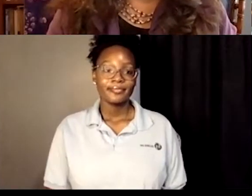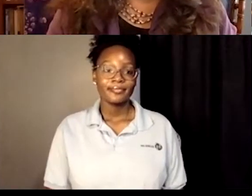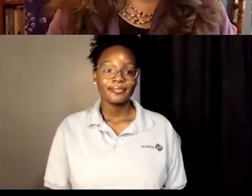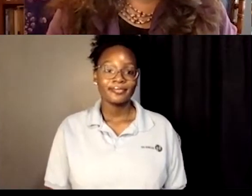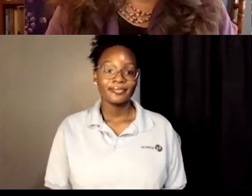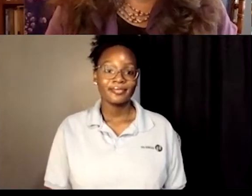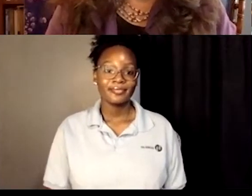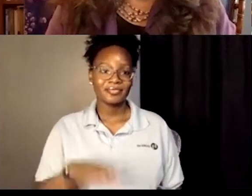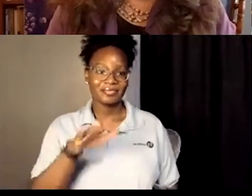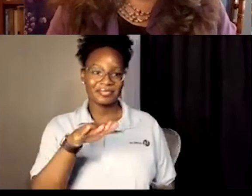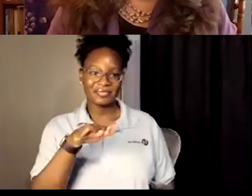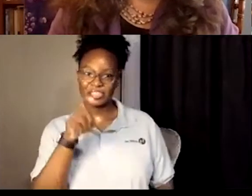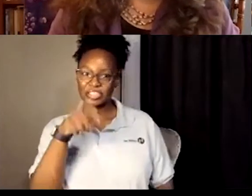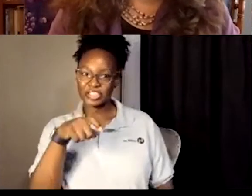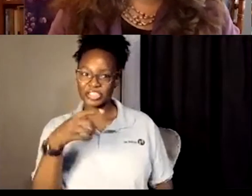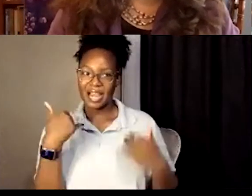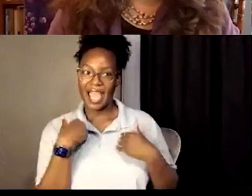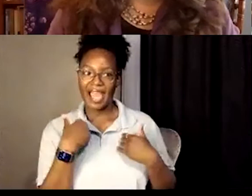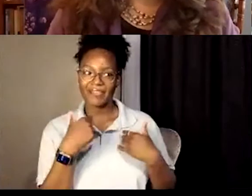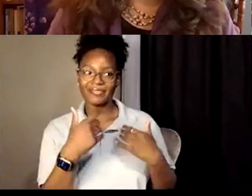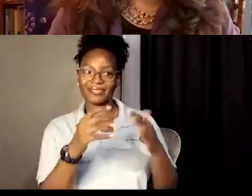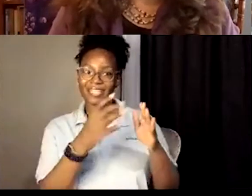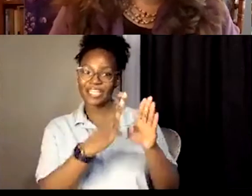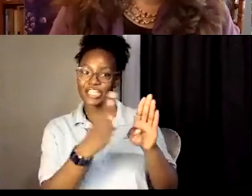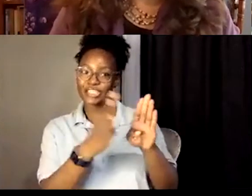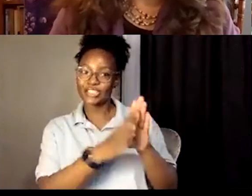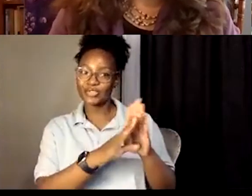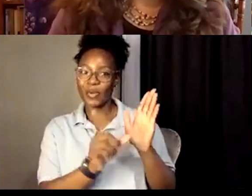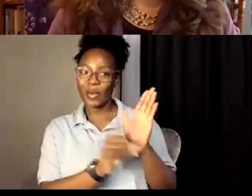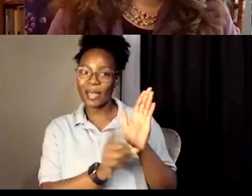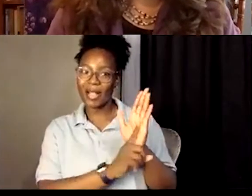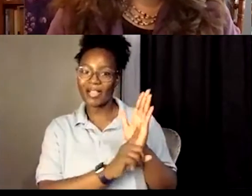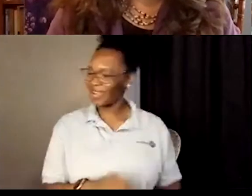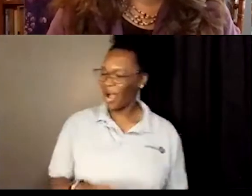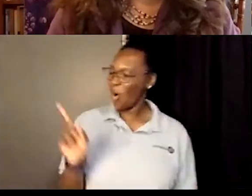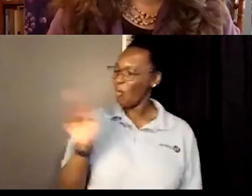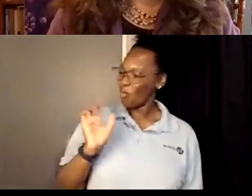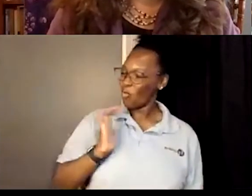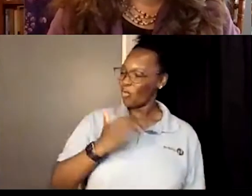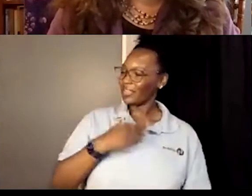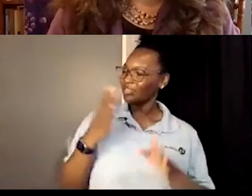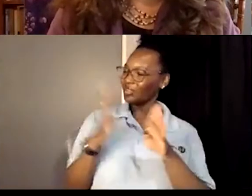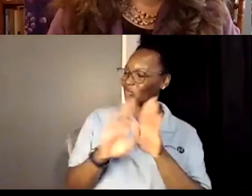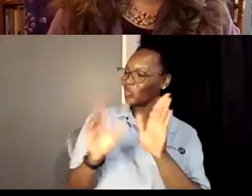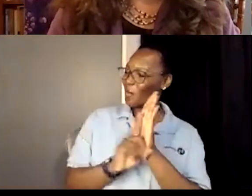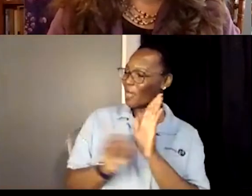doorbell. Where's our doorbell? I don't know.